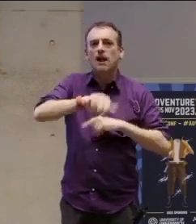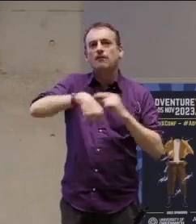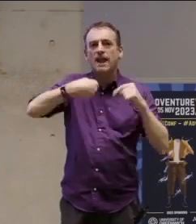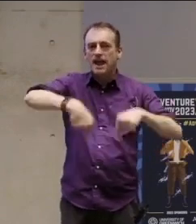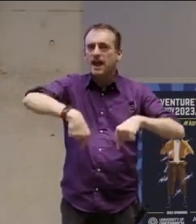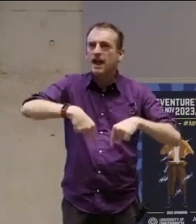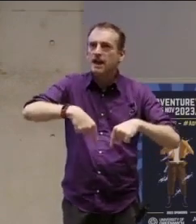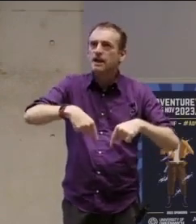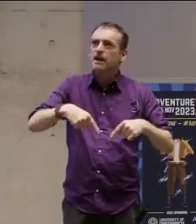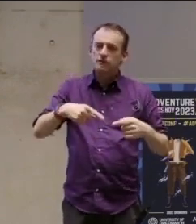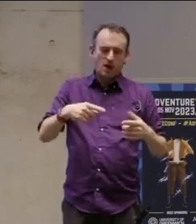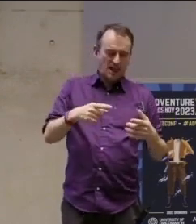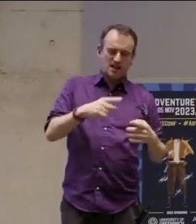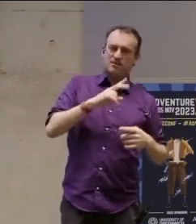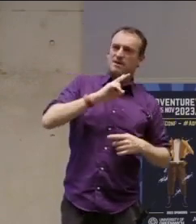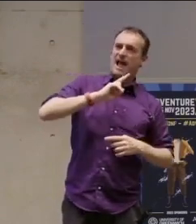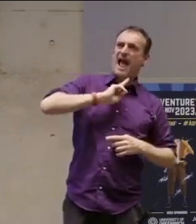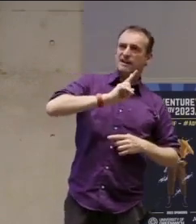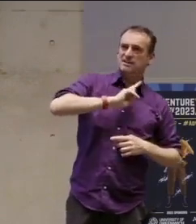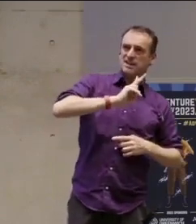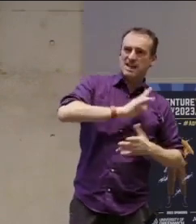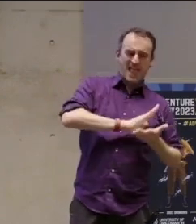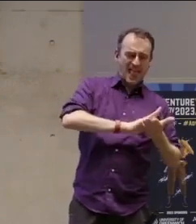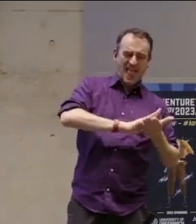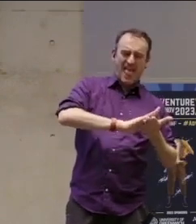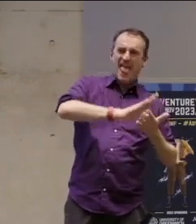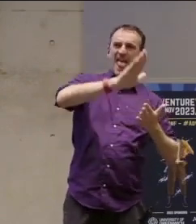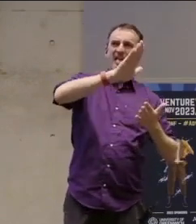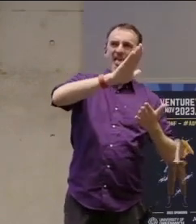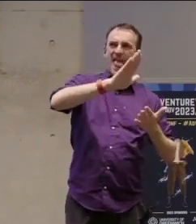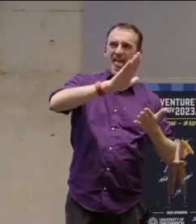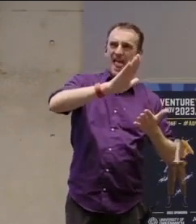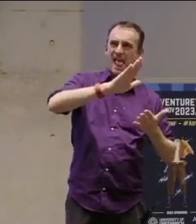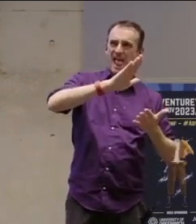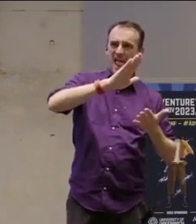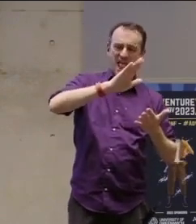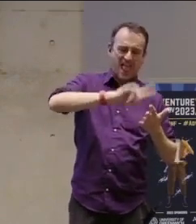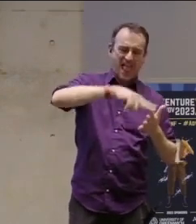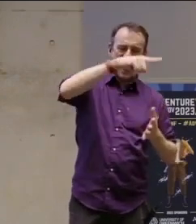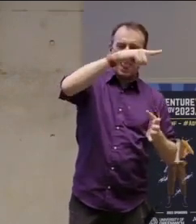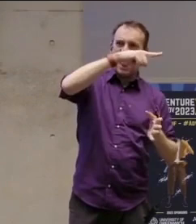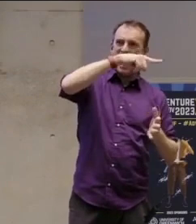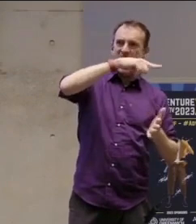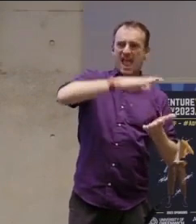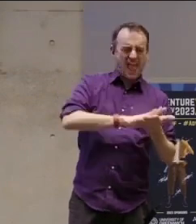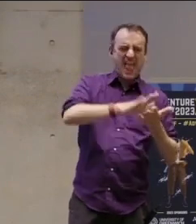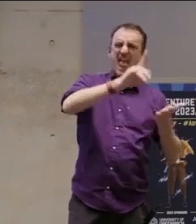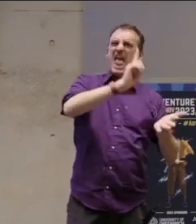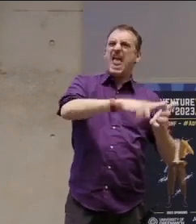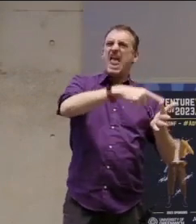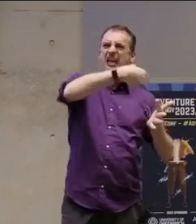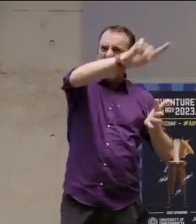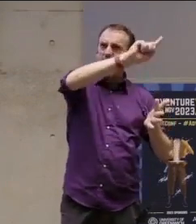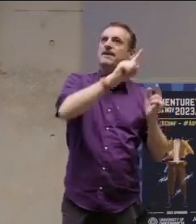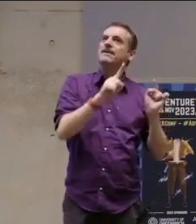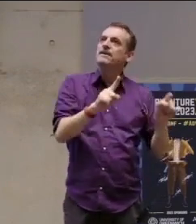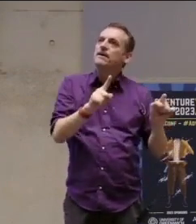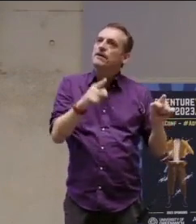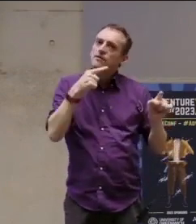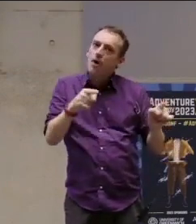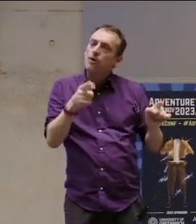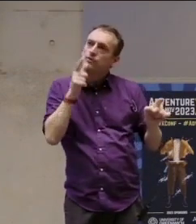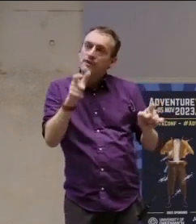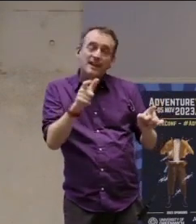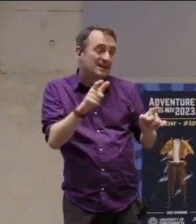say hair, because that's what some people actually do say. And like, it's listening to people speak. It's kind of engaging with different types